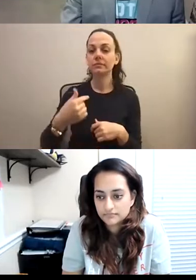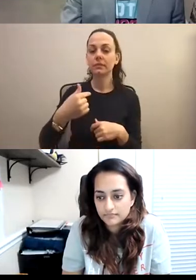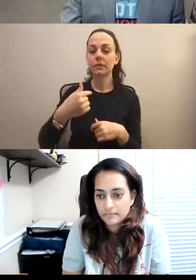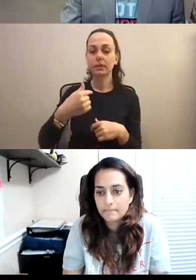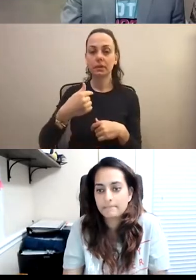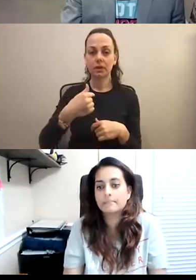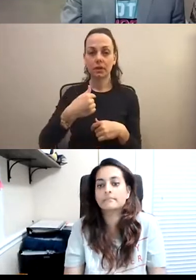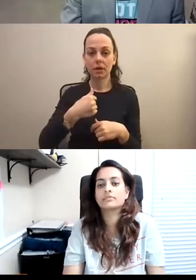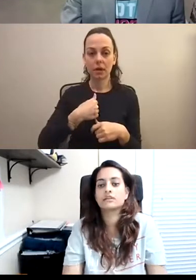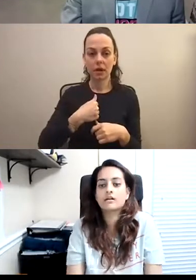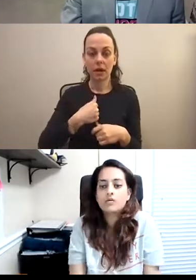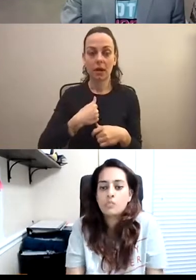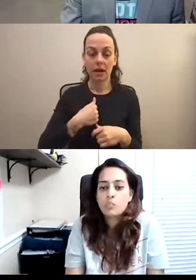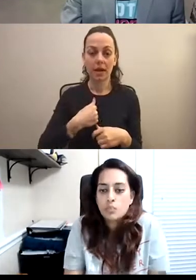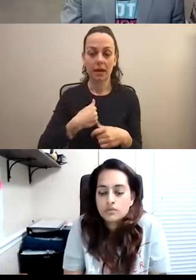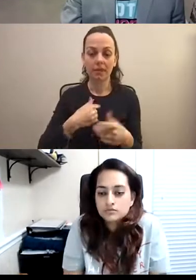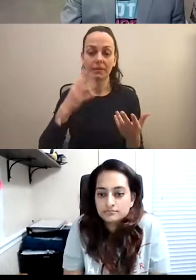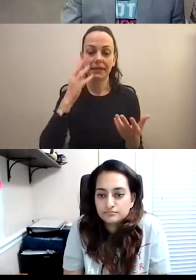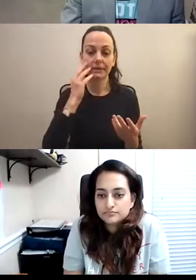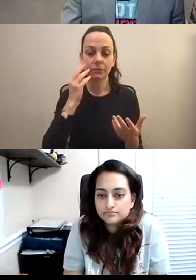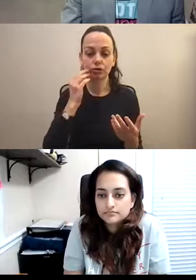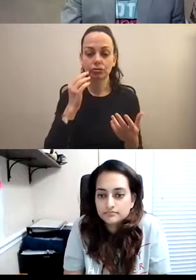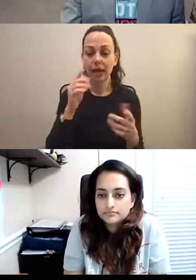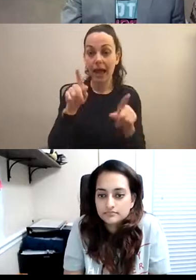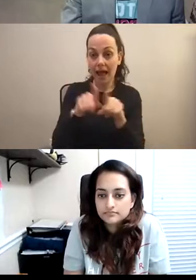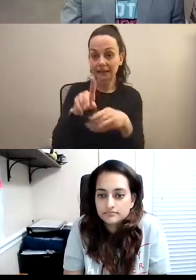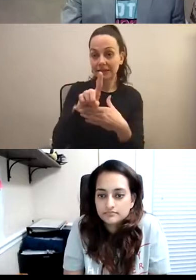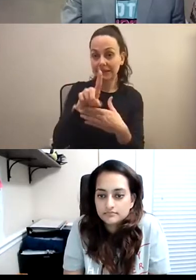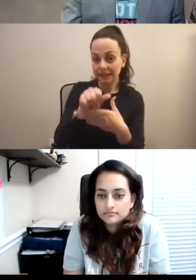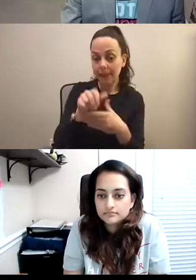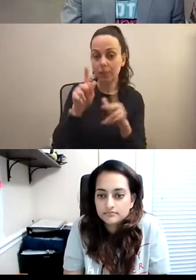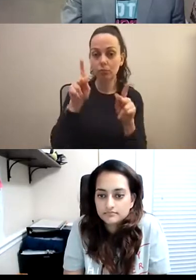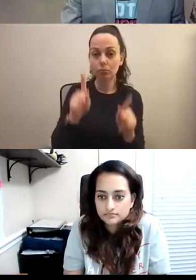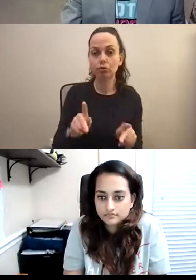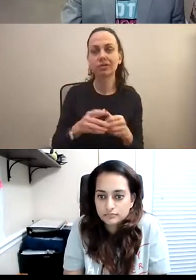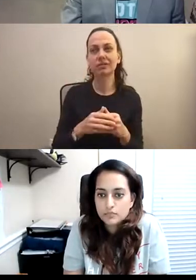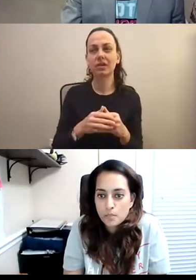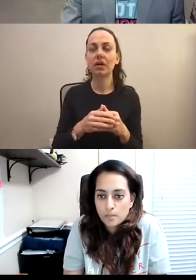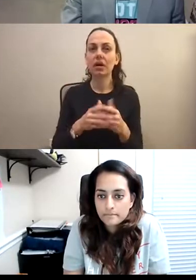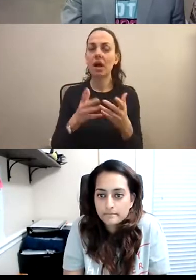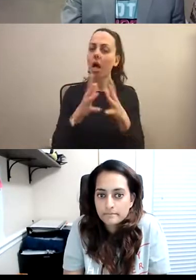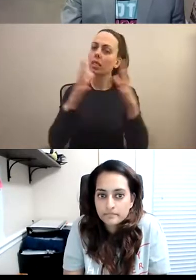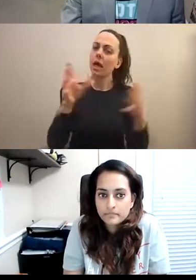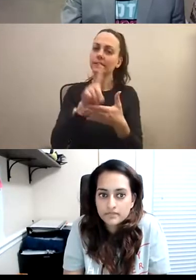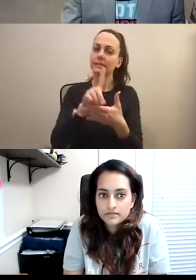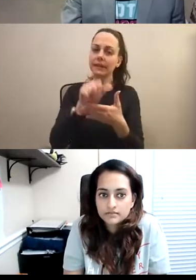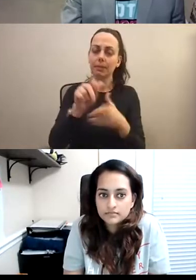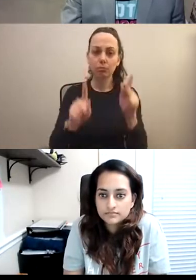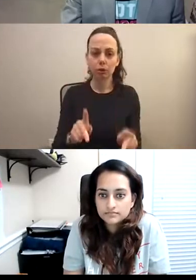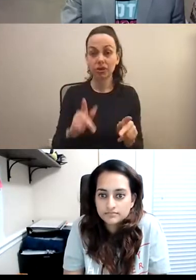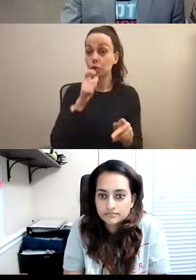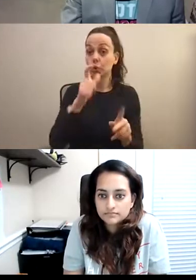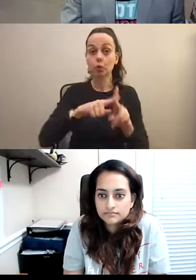I've read and experienced it as a disabled person that a lot of disabled people do not start